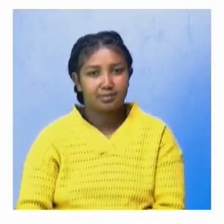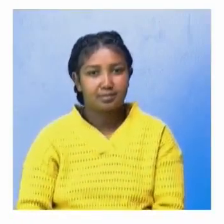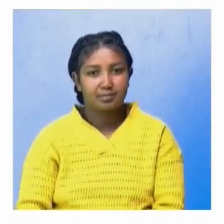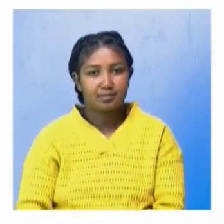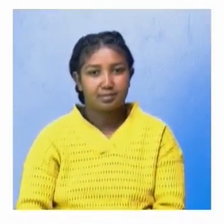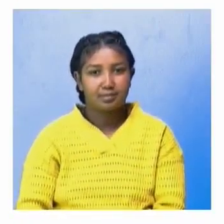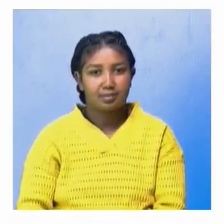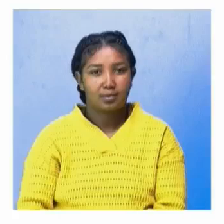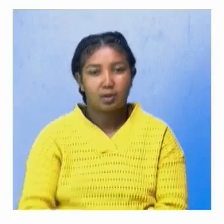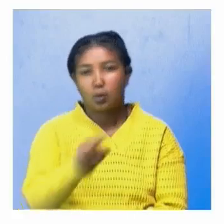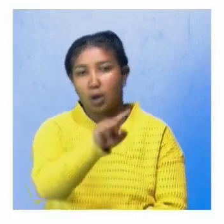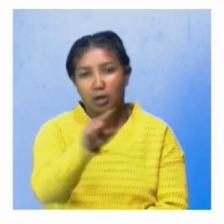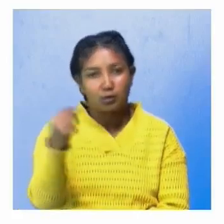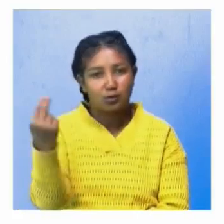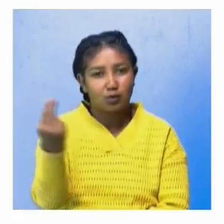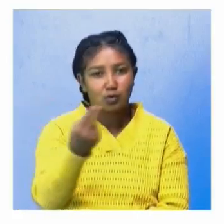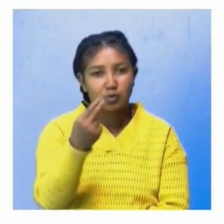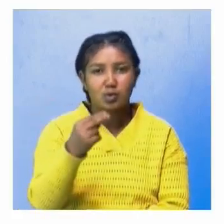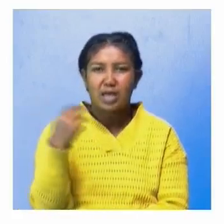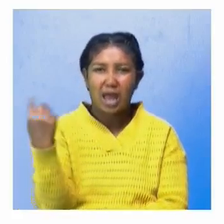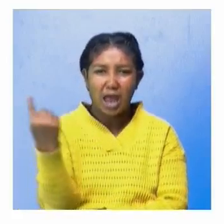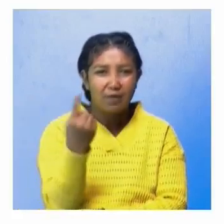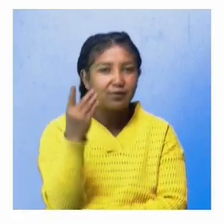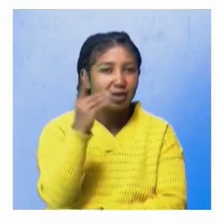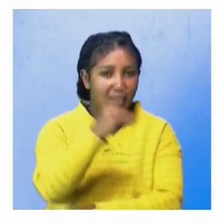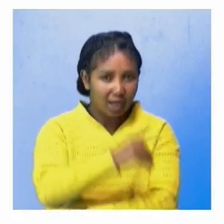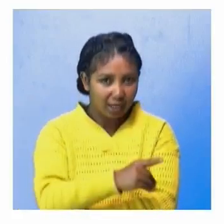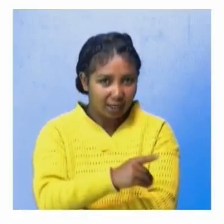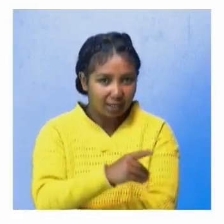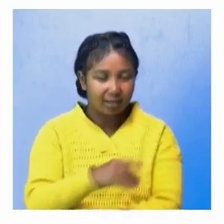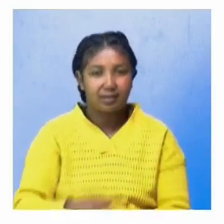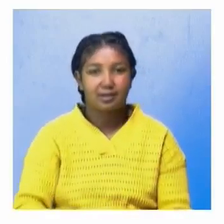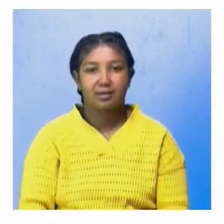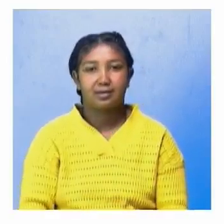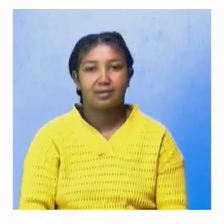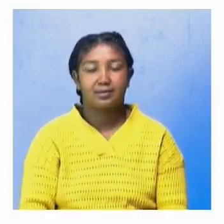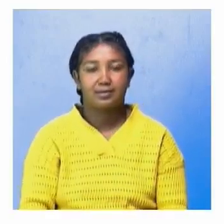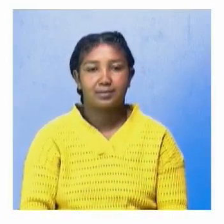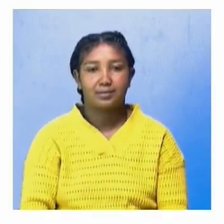and you can use also every day,